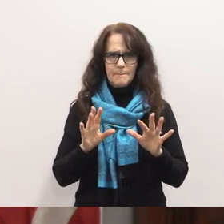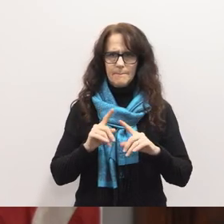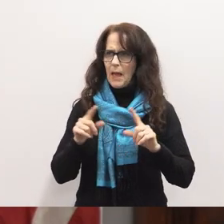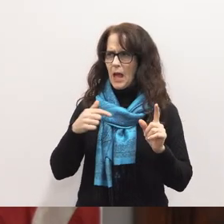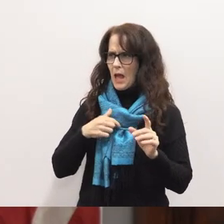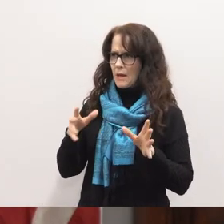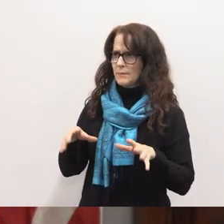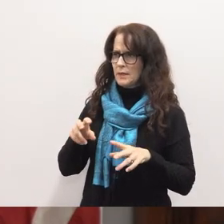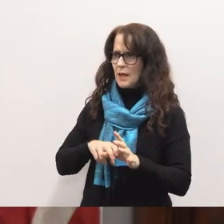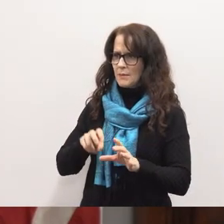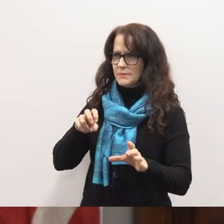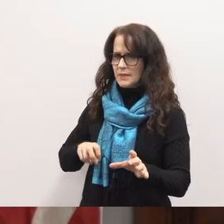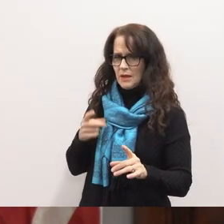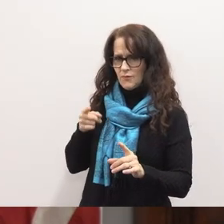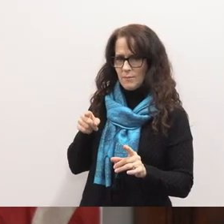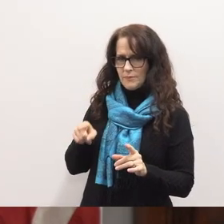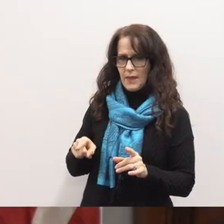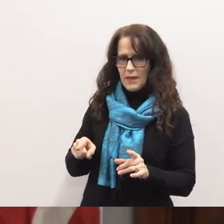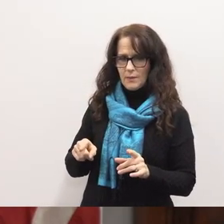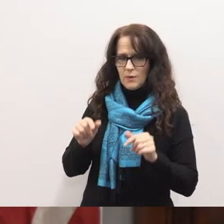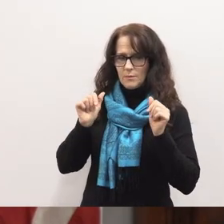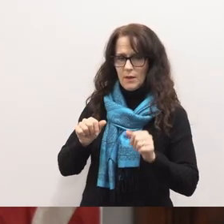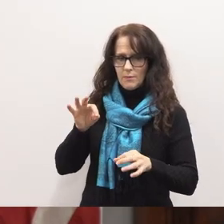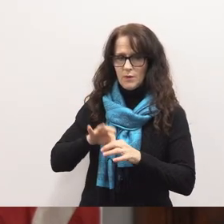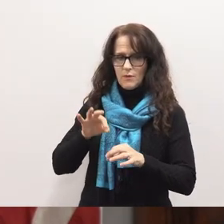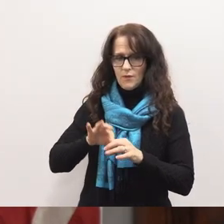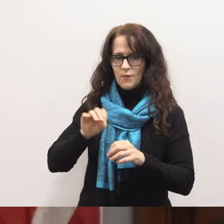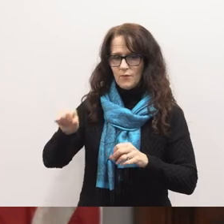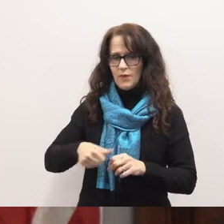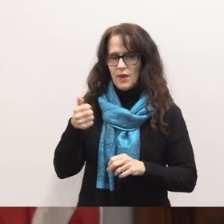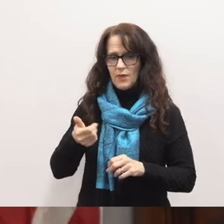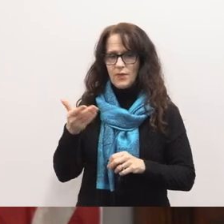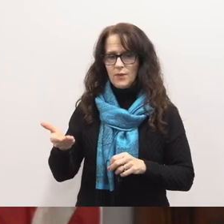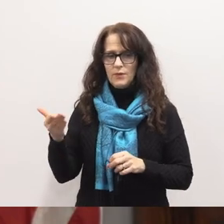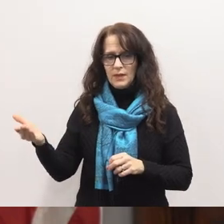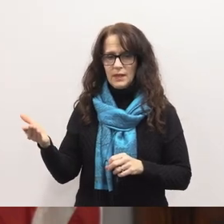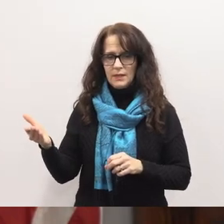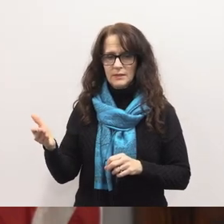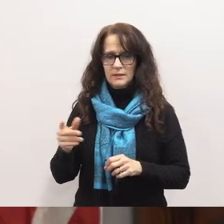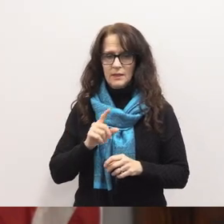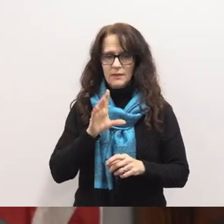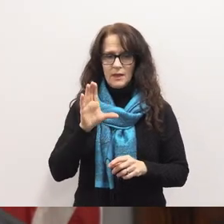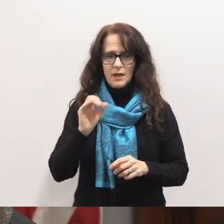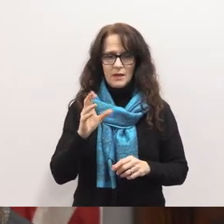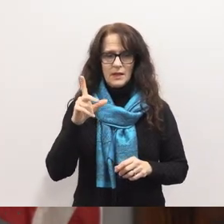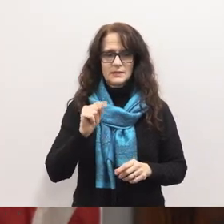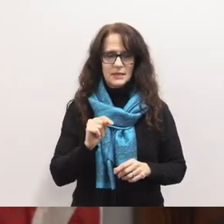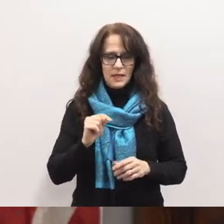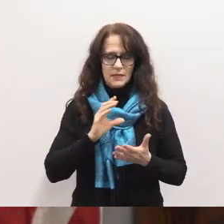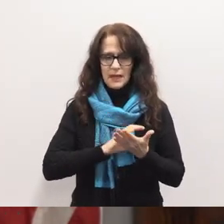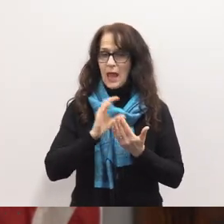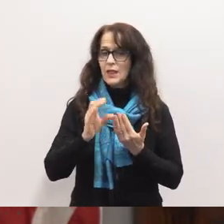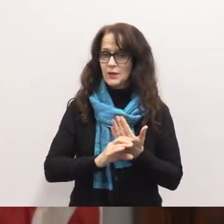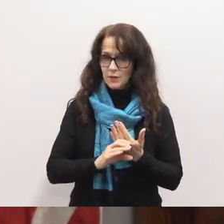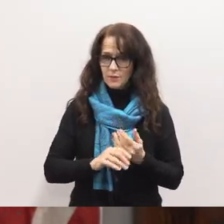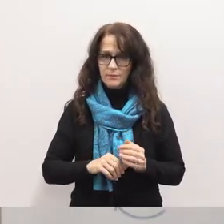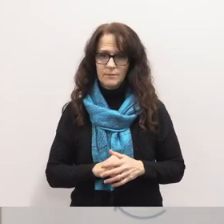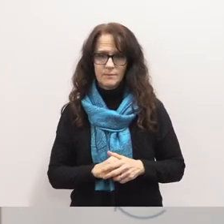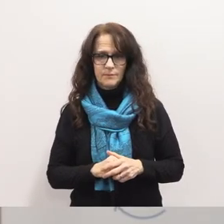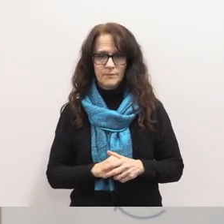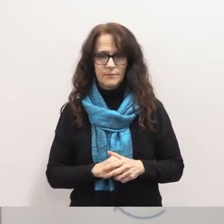I'm going to abstain from that, and I want to be able to vote for the other items. Okay. In the consent calendar. Okay, so we